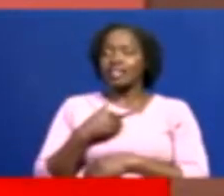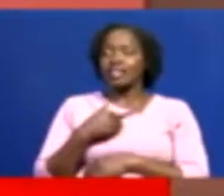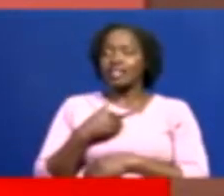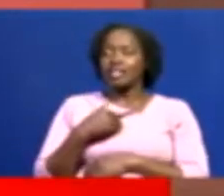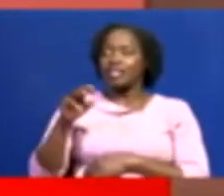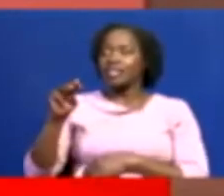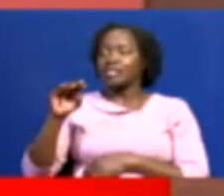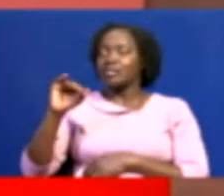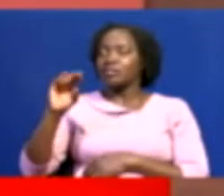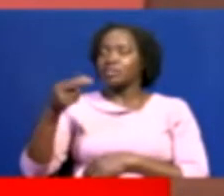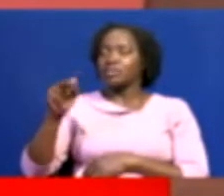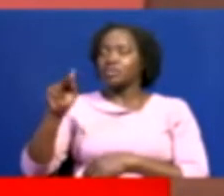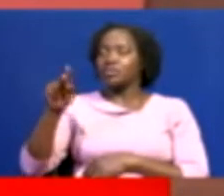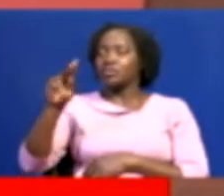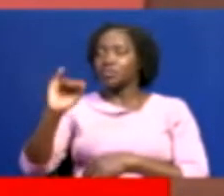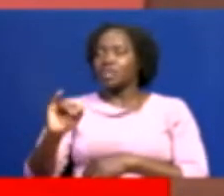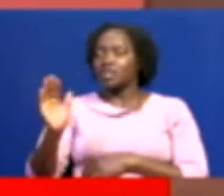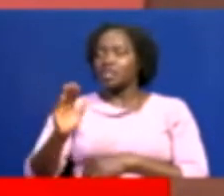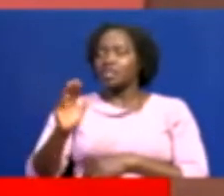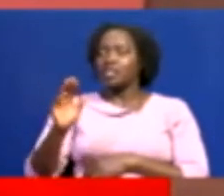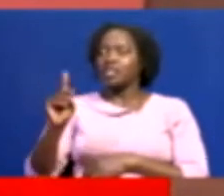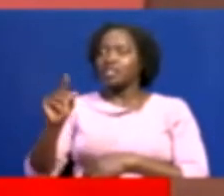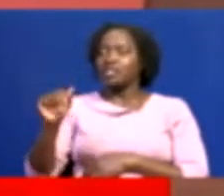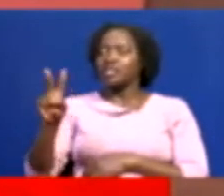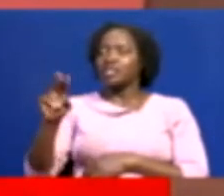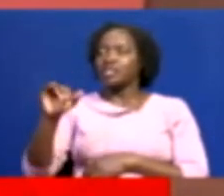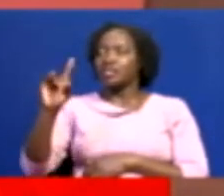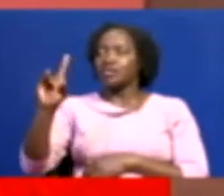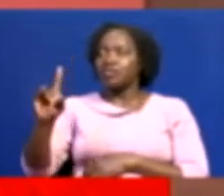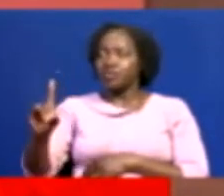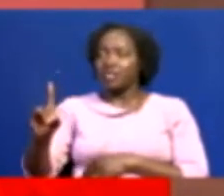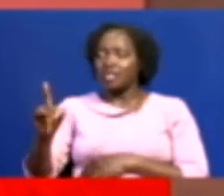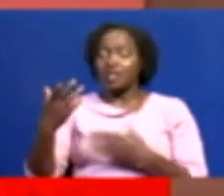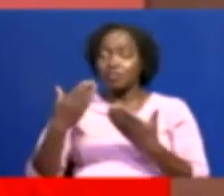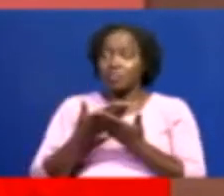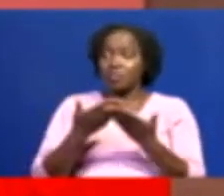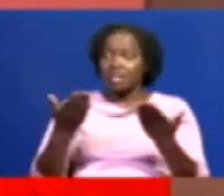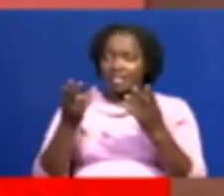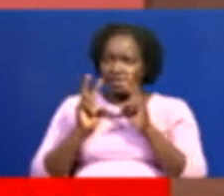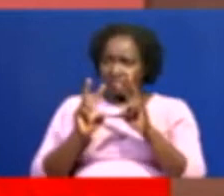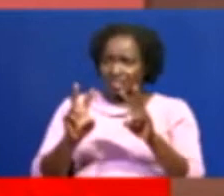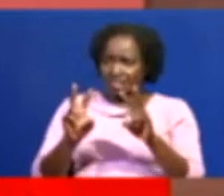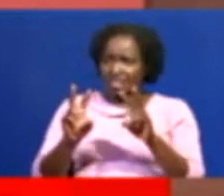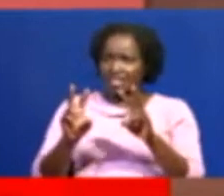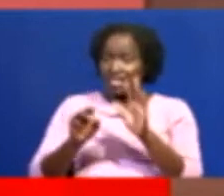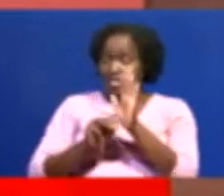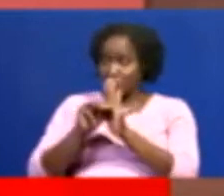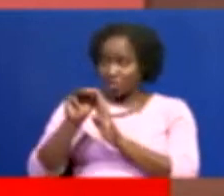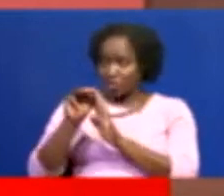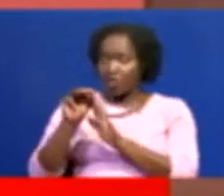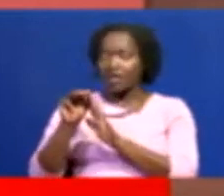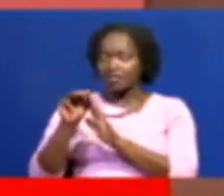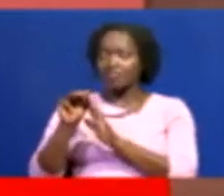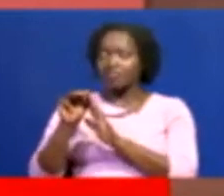Michuki, the likes of David Mwiraria. And these are the people who have been there, they have seen, and they are